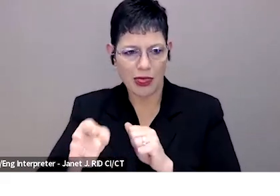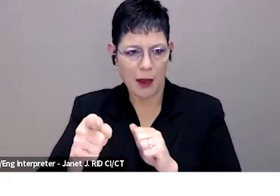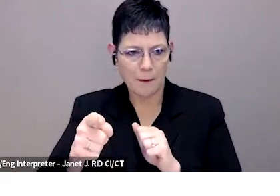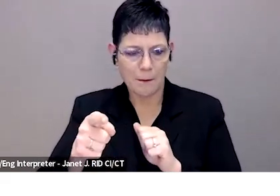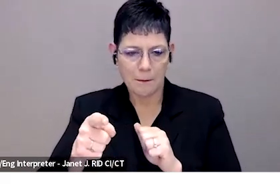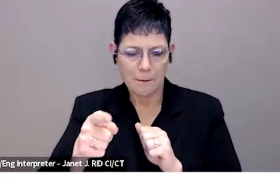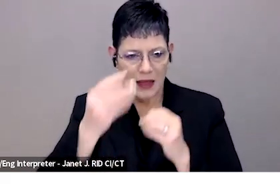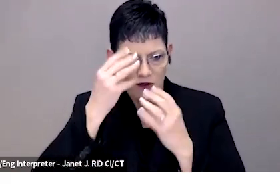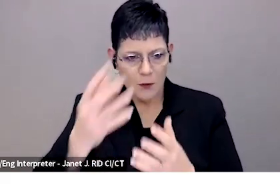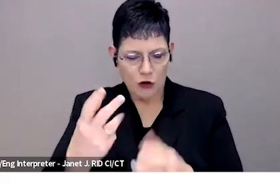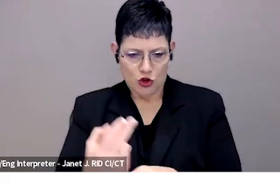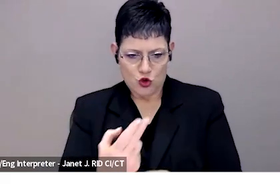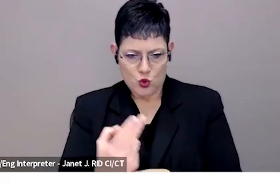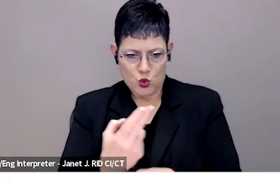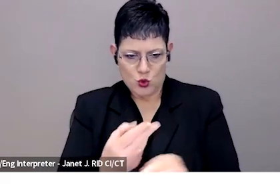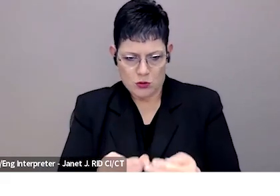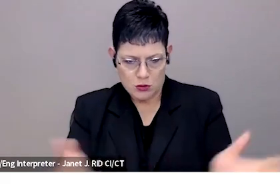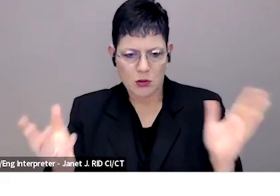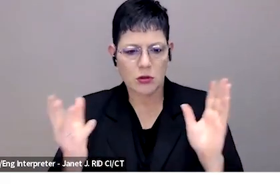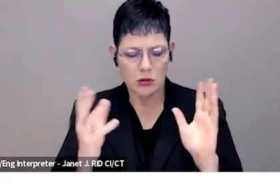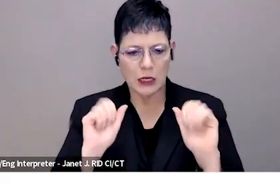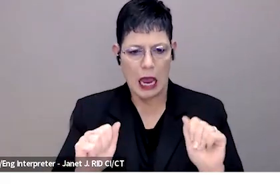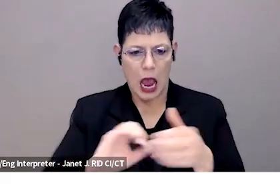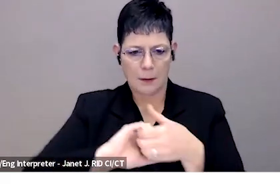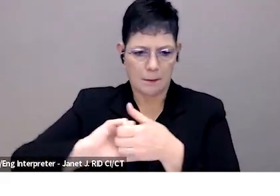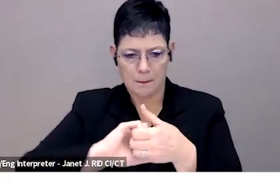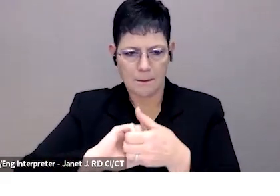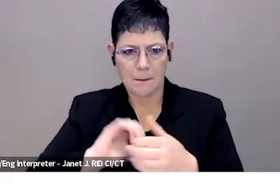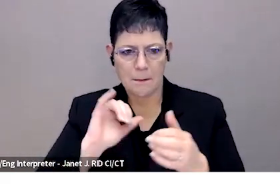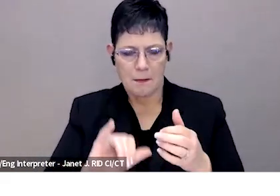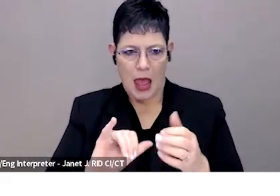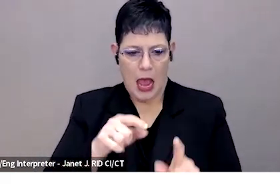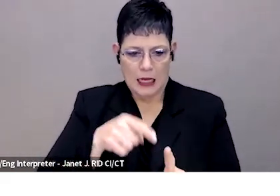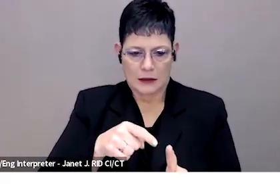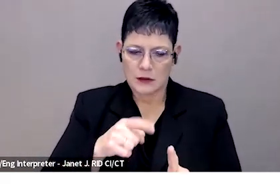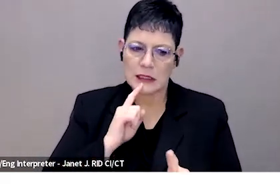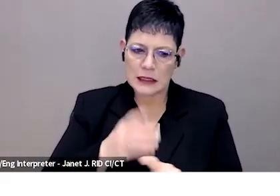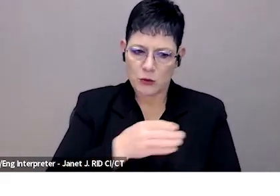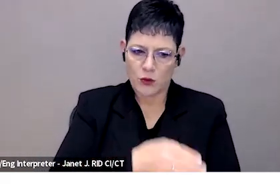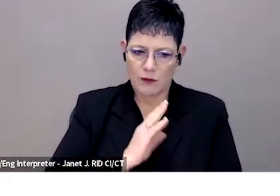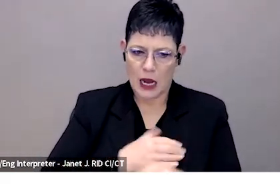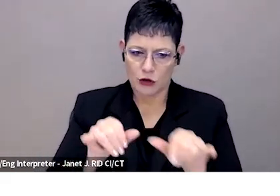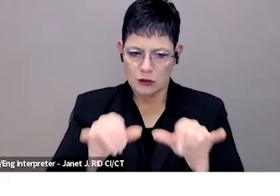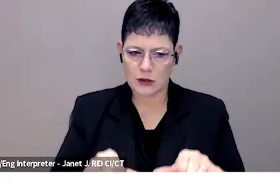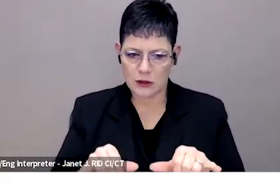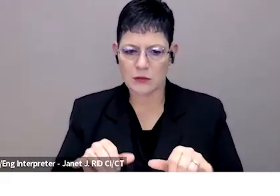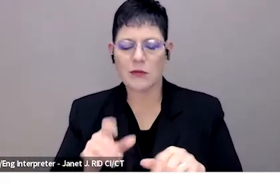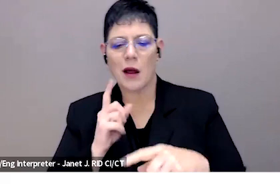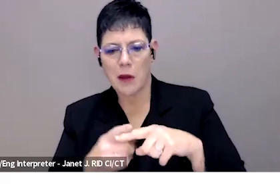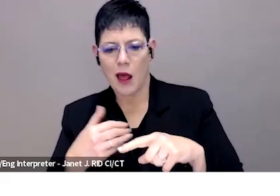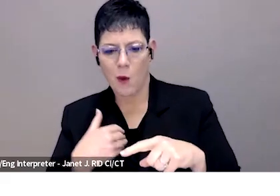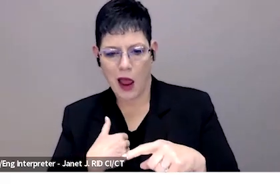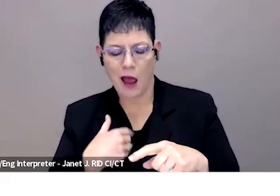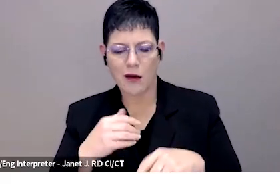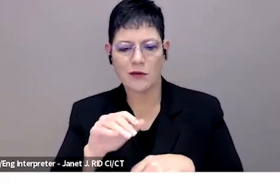it and work with them together so we can have that in itself. But also, we also have the Inland